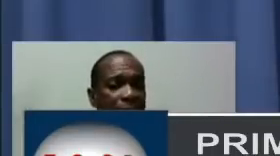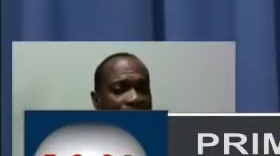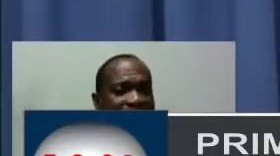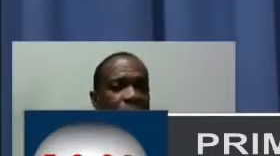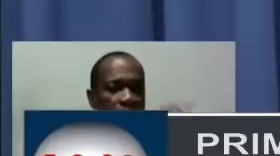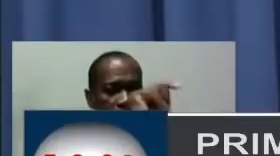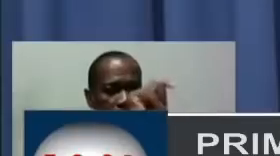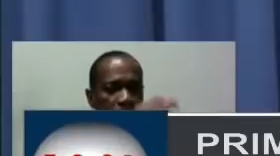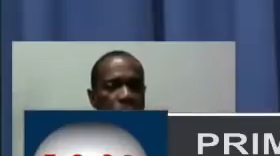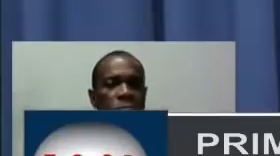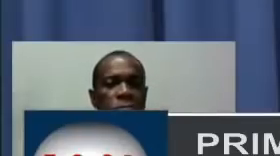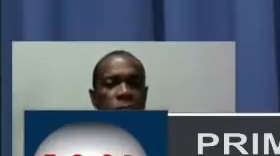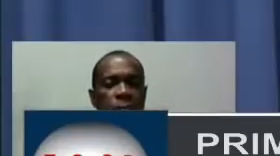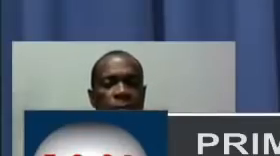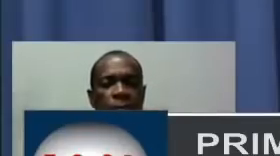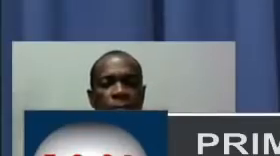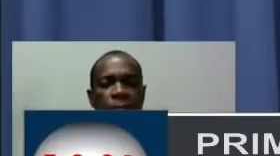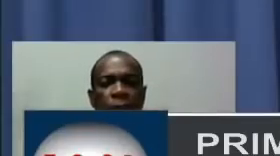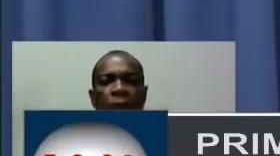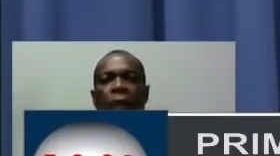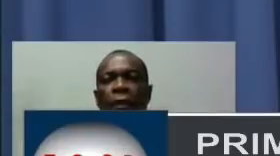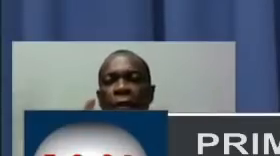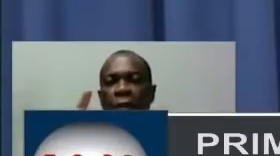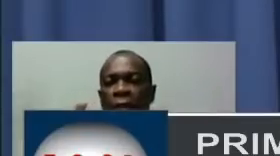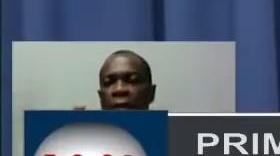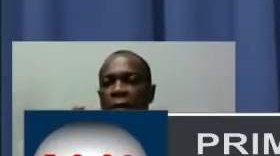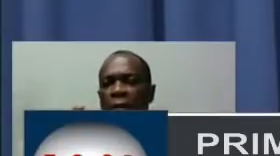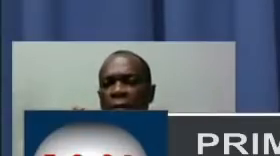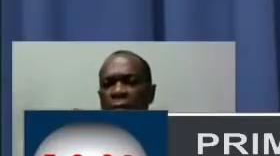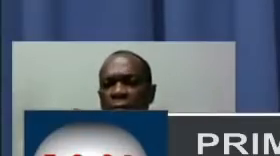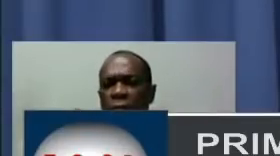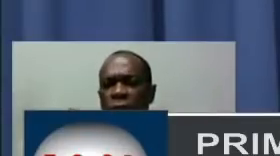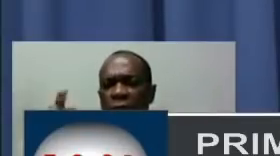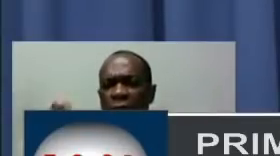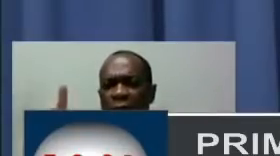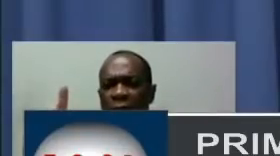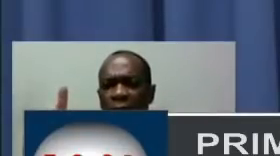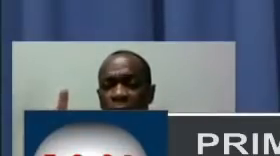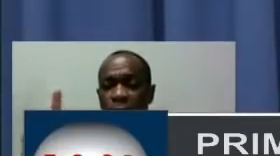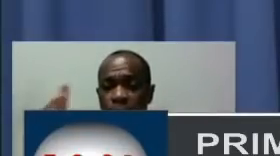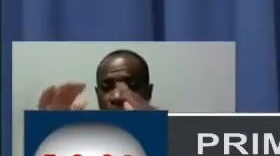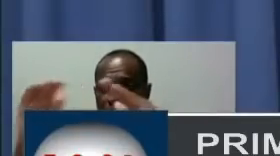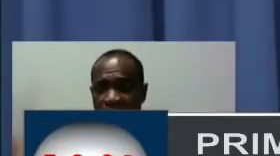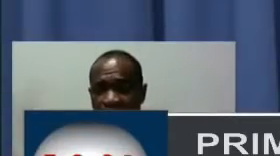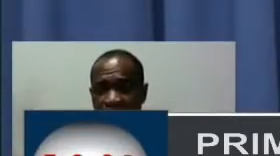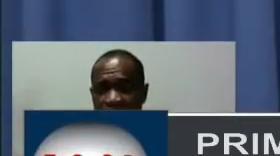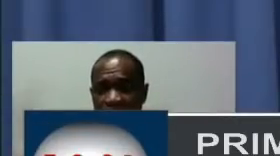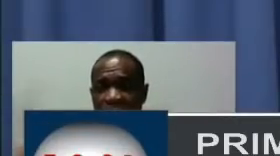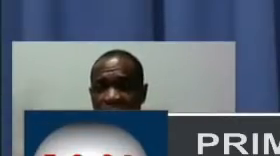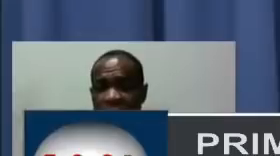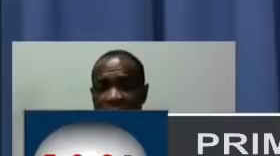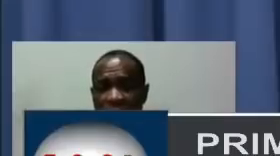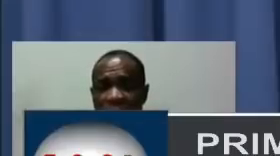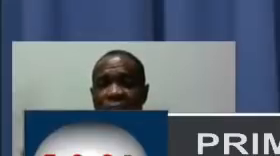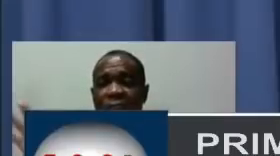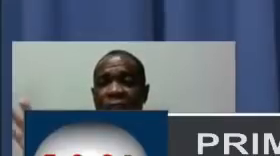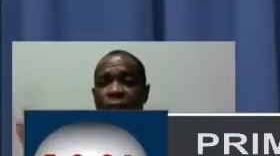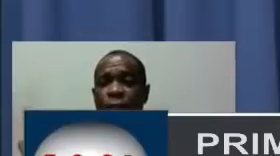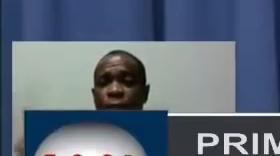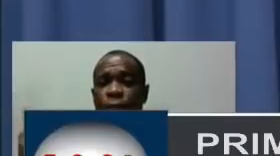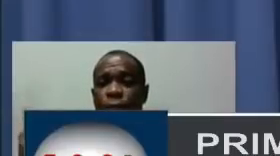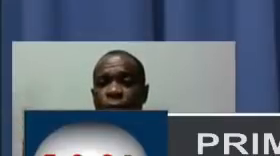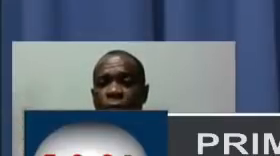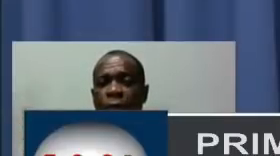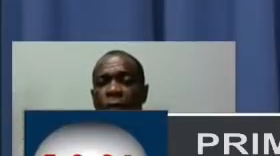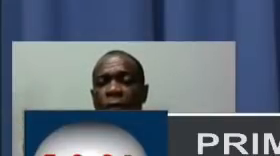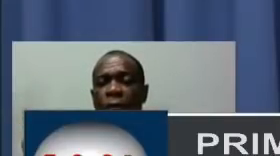is up at the Fort George, we treat only COVID patients there. So that's a parallel